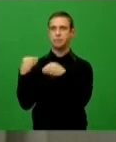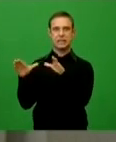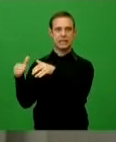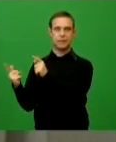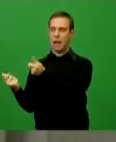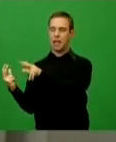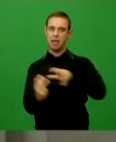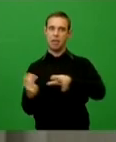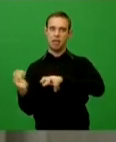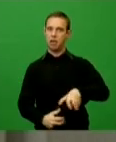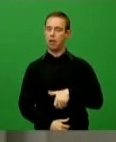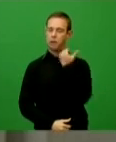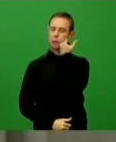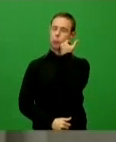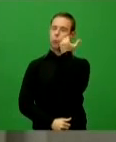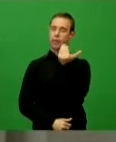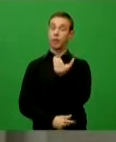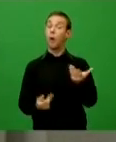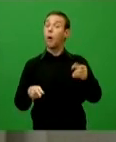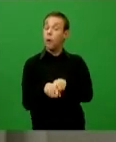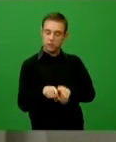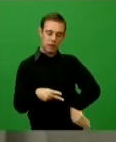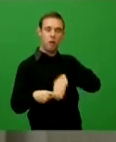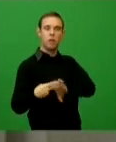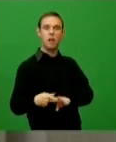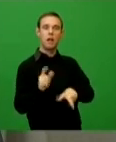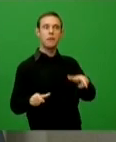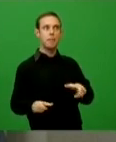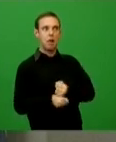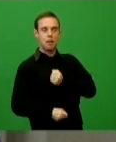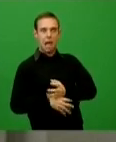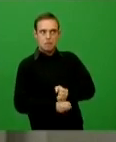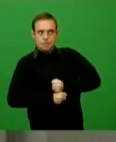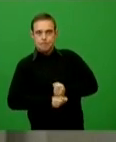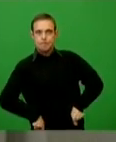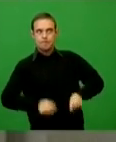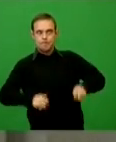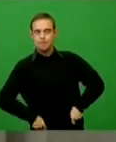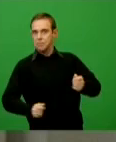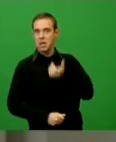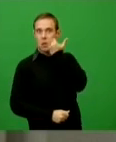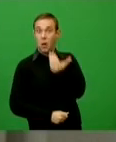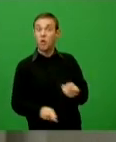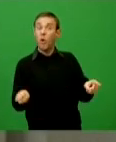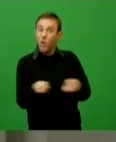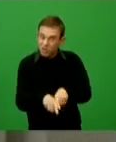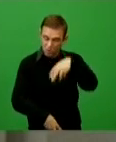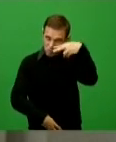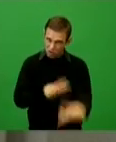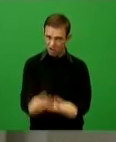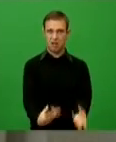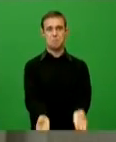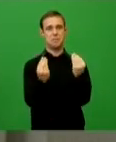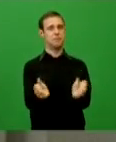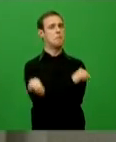and household consumption expenditure, and further undermine employment growth. The